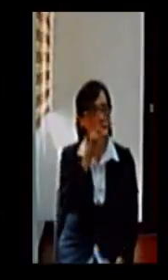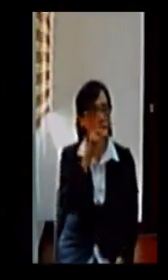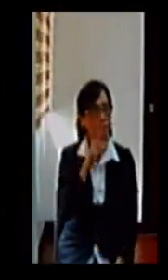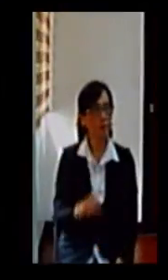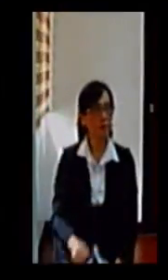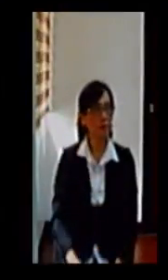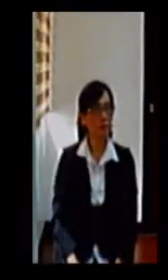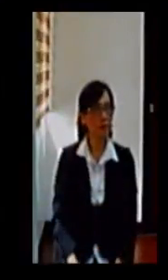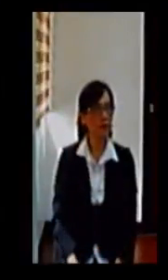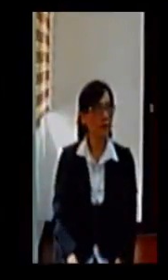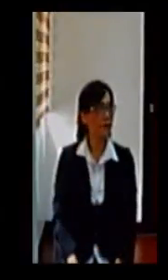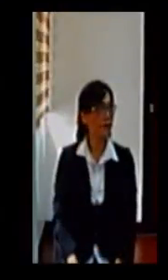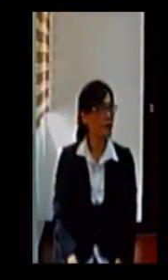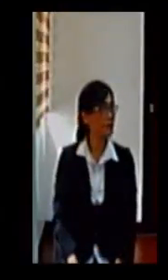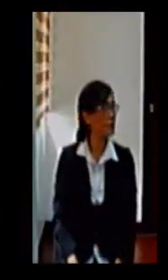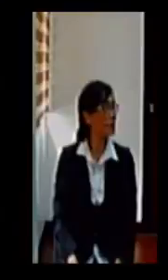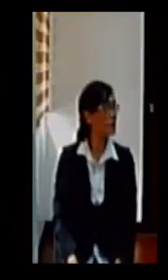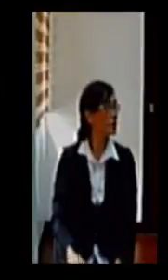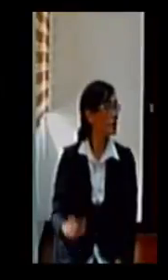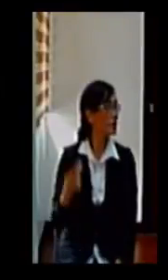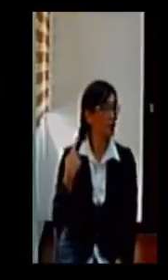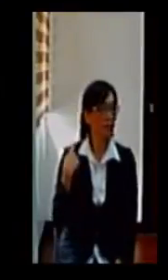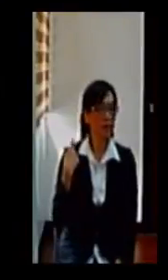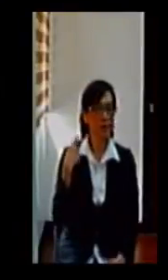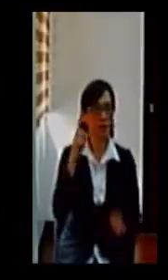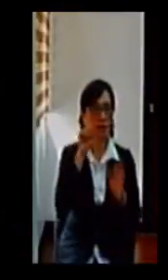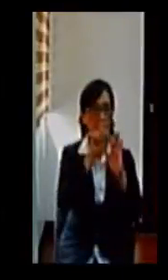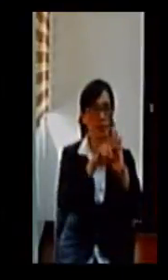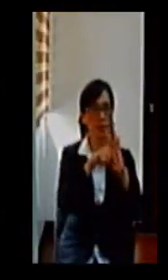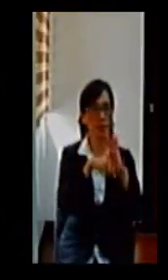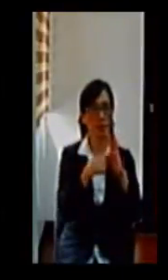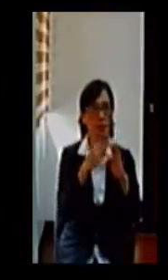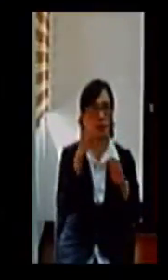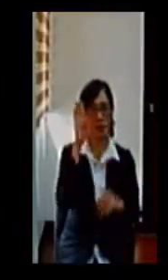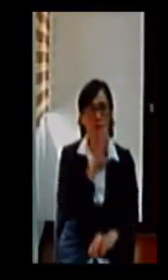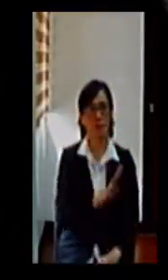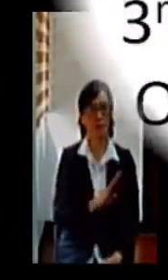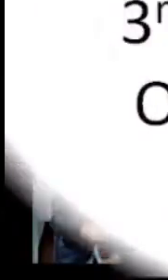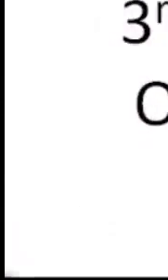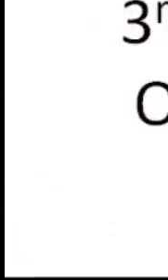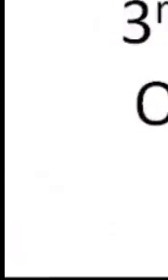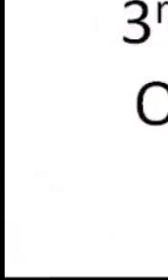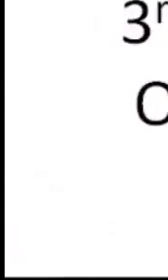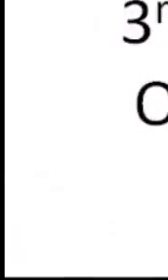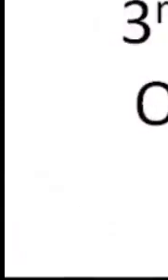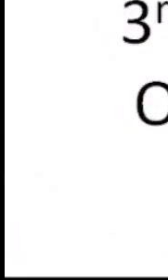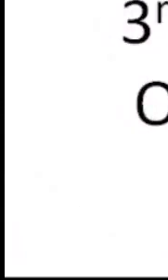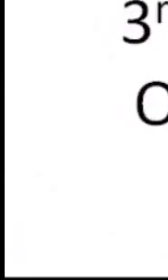you, my bride. So we will have an hour break for lunch.